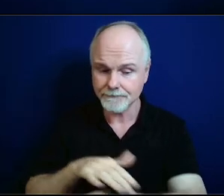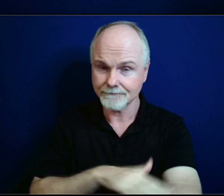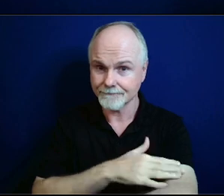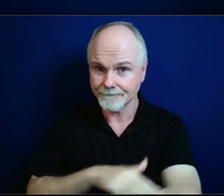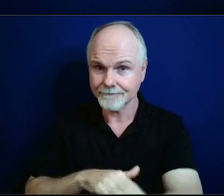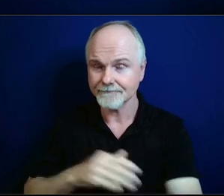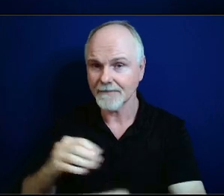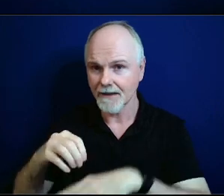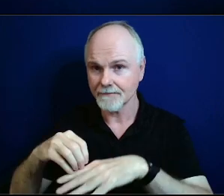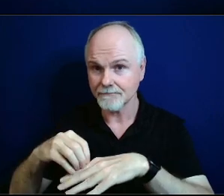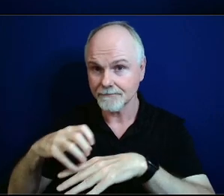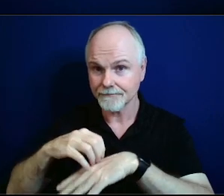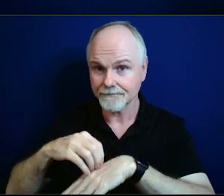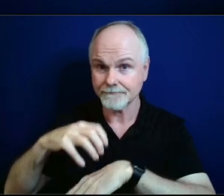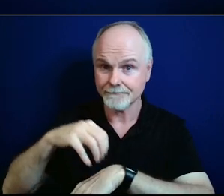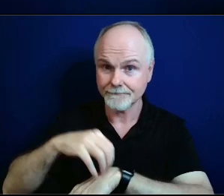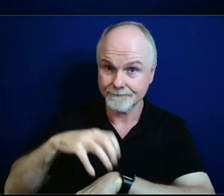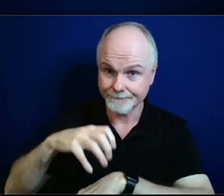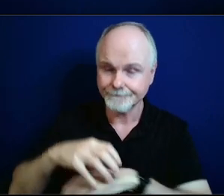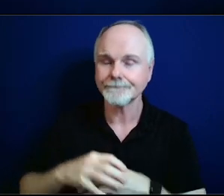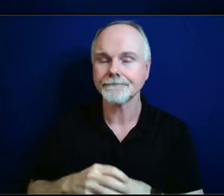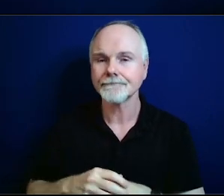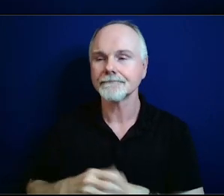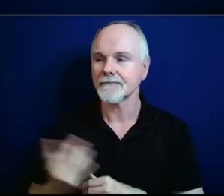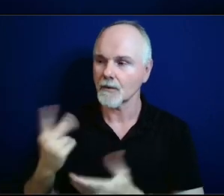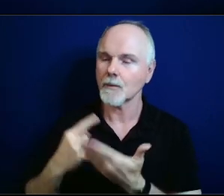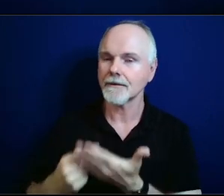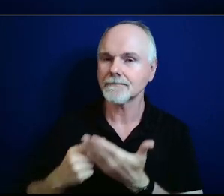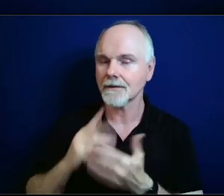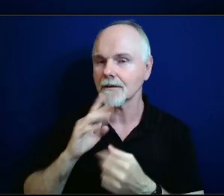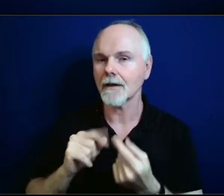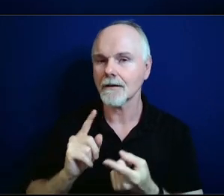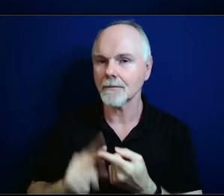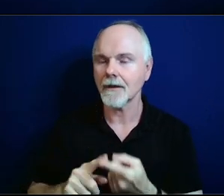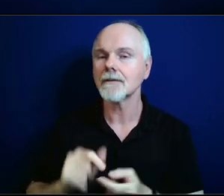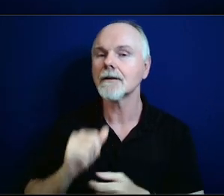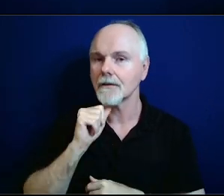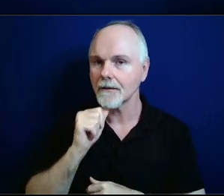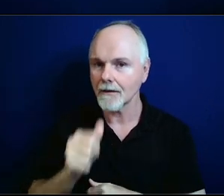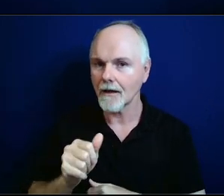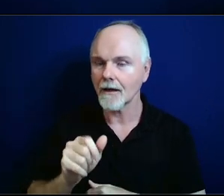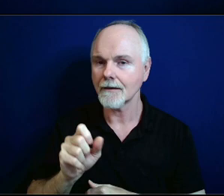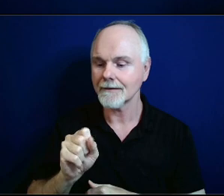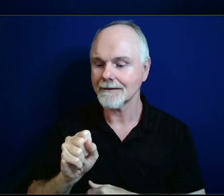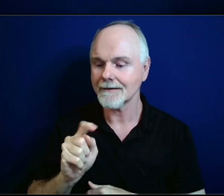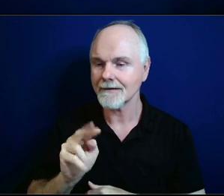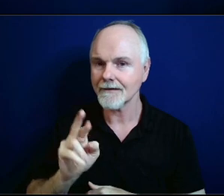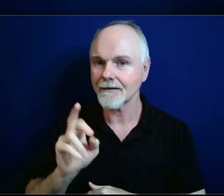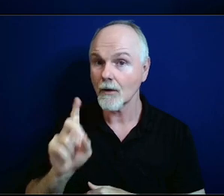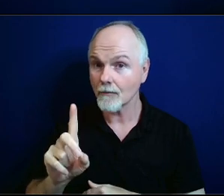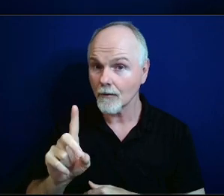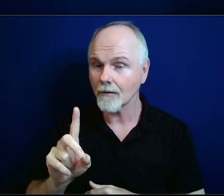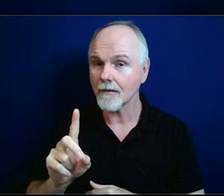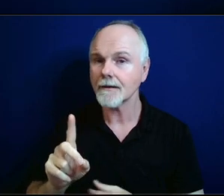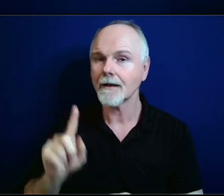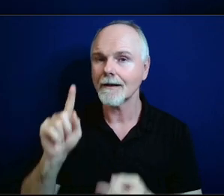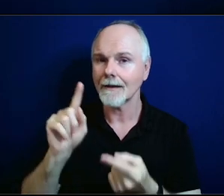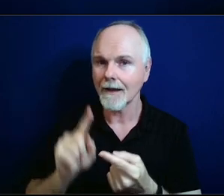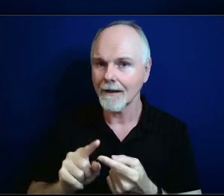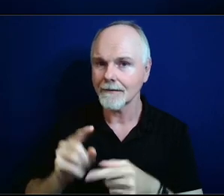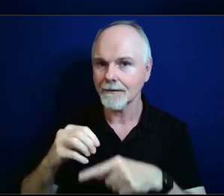We discussed non-steroidal anti-inflammatory drugs as a potential treatment